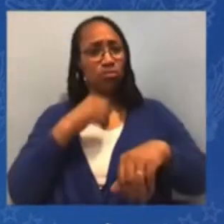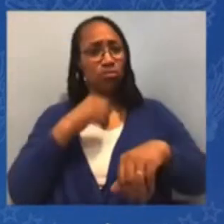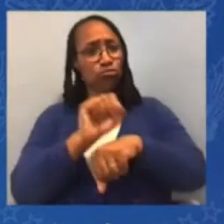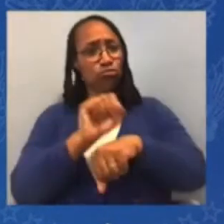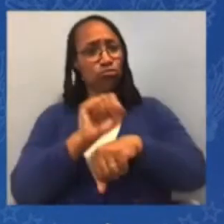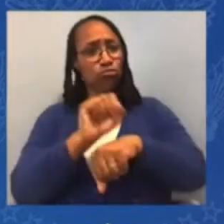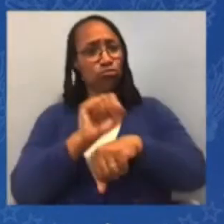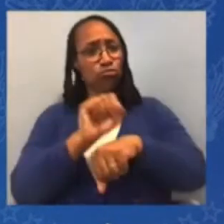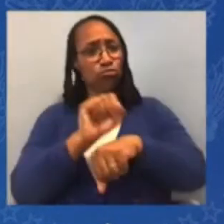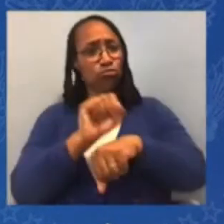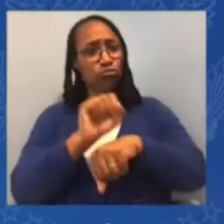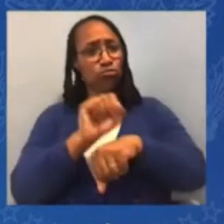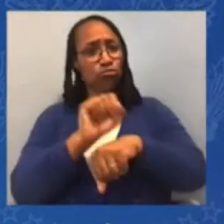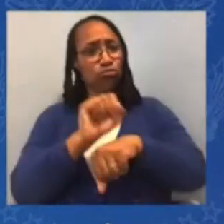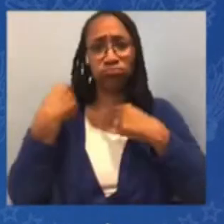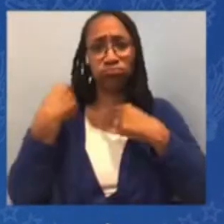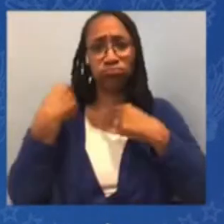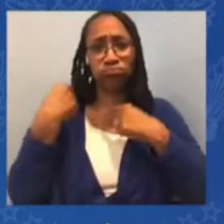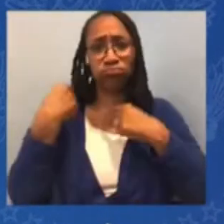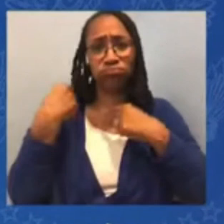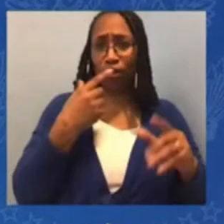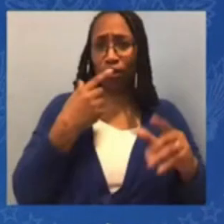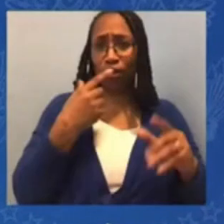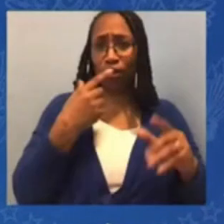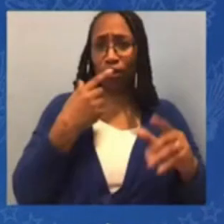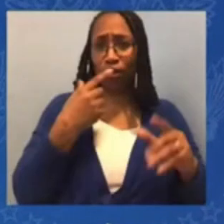I'm a little under 103.